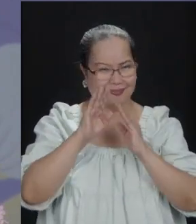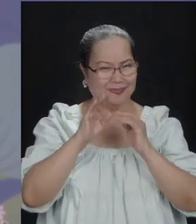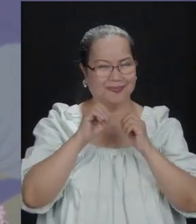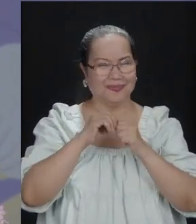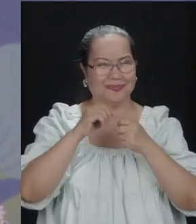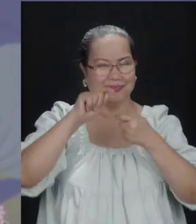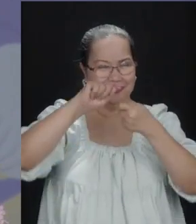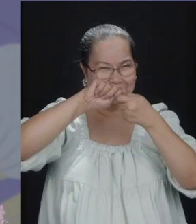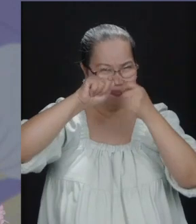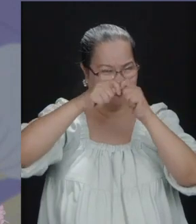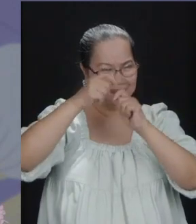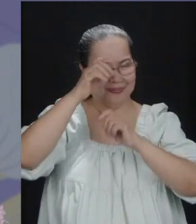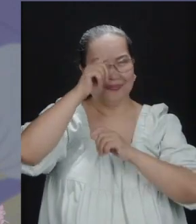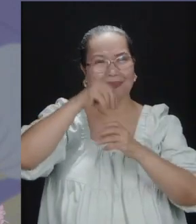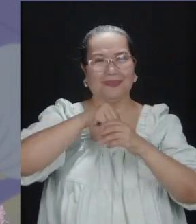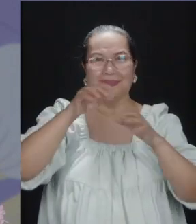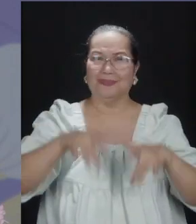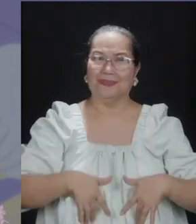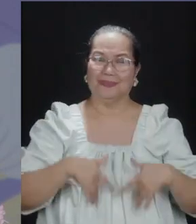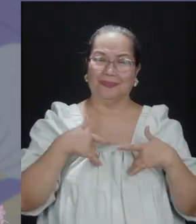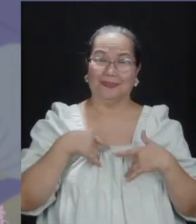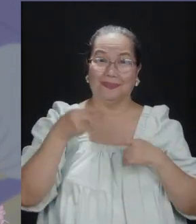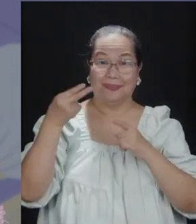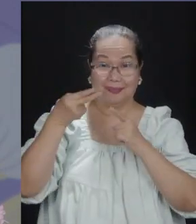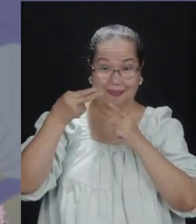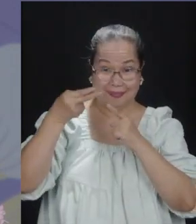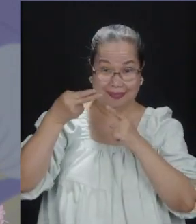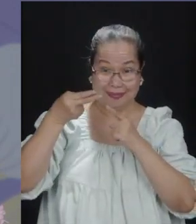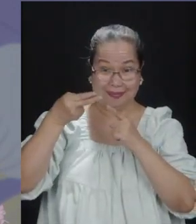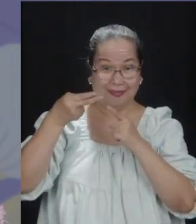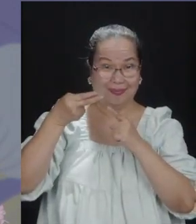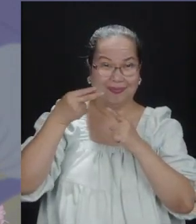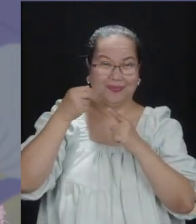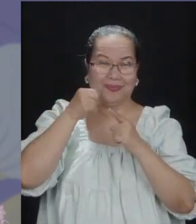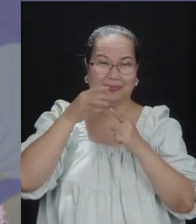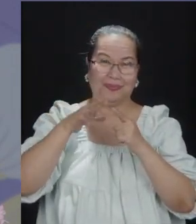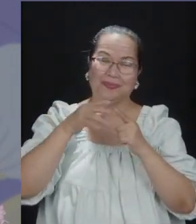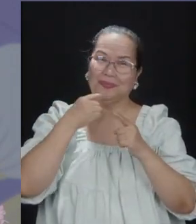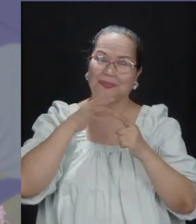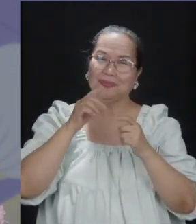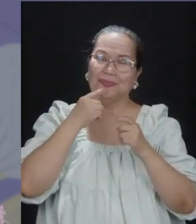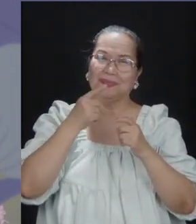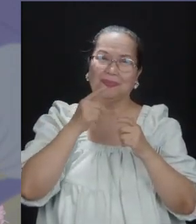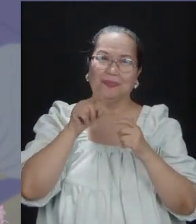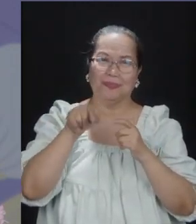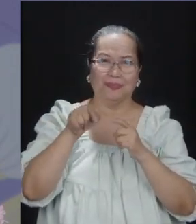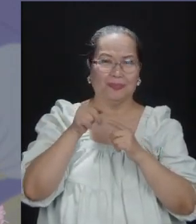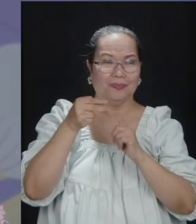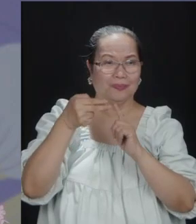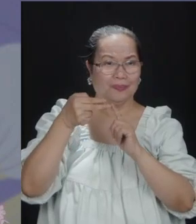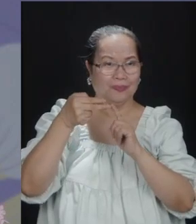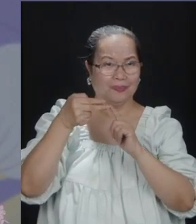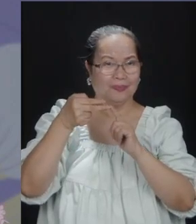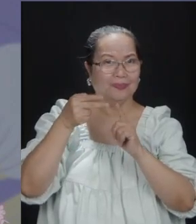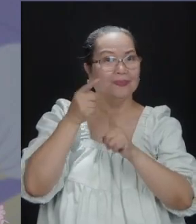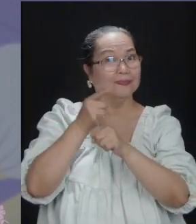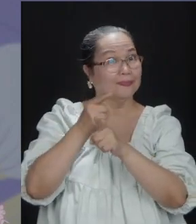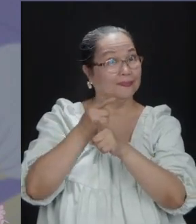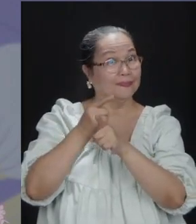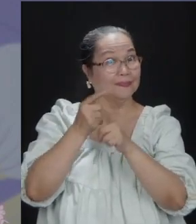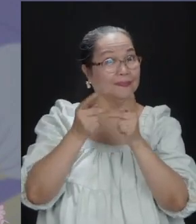life. Now, in Hannah's case, God determined that she was now at the right